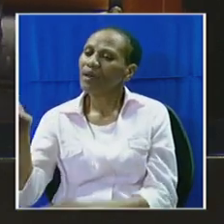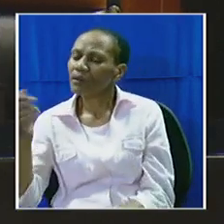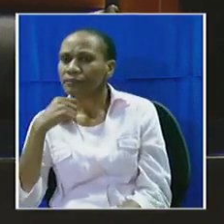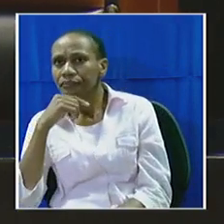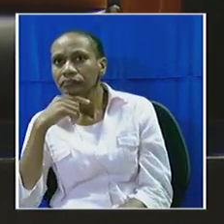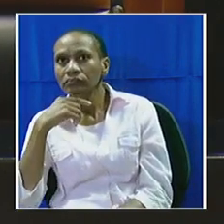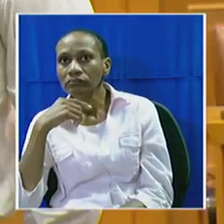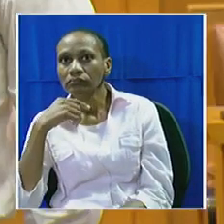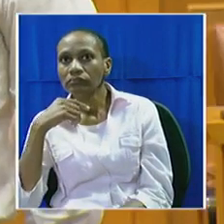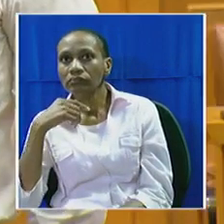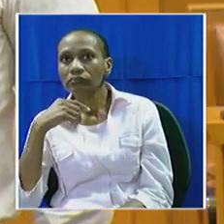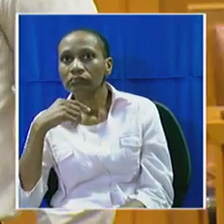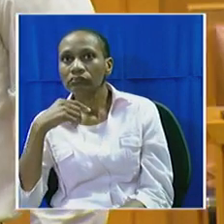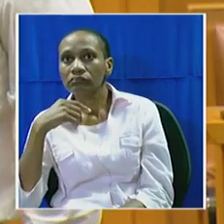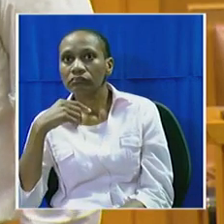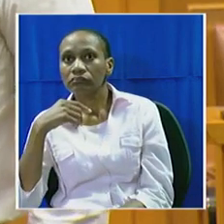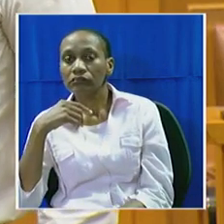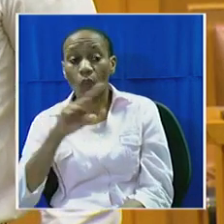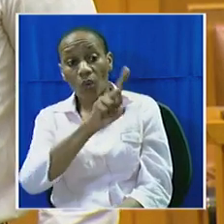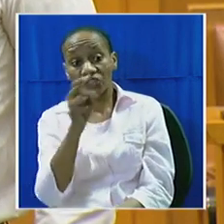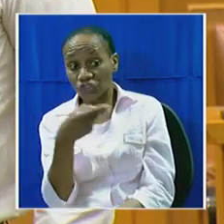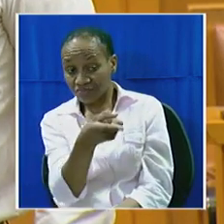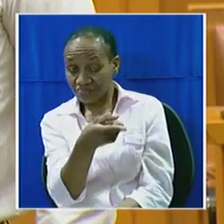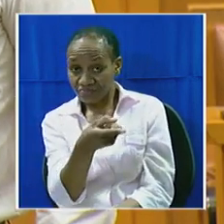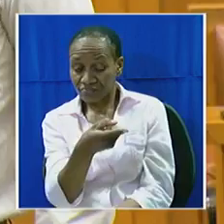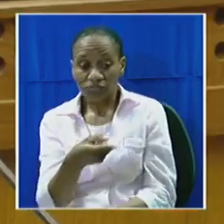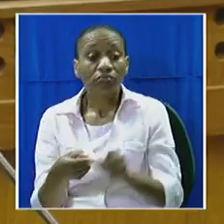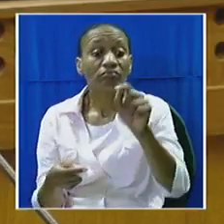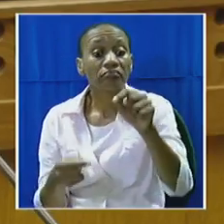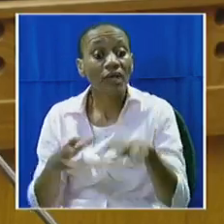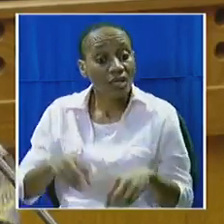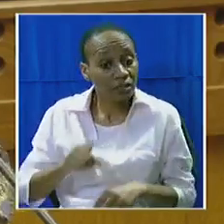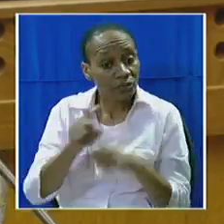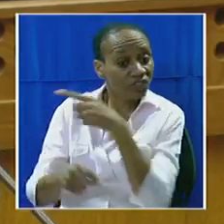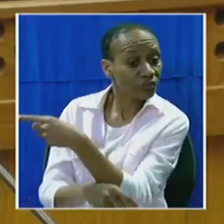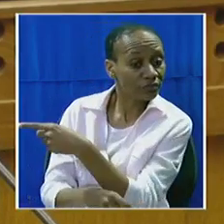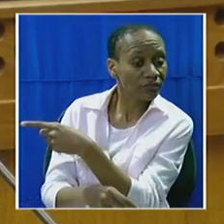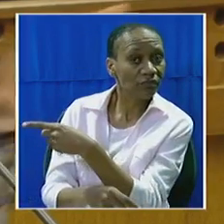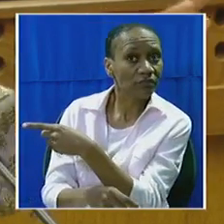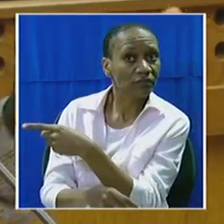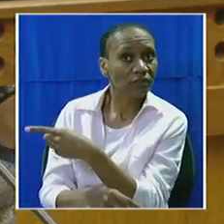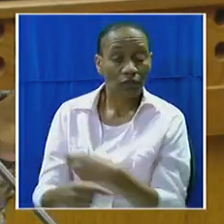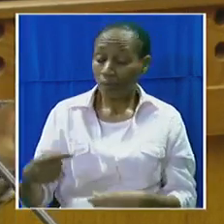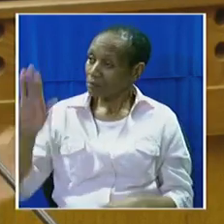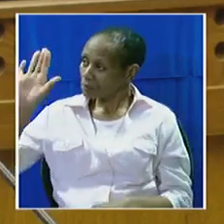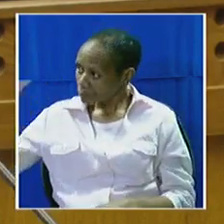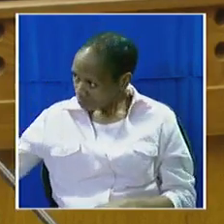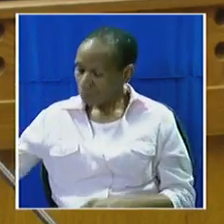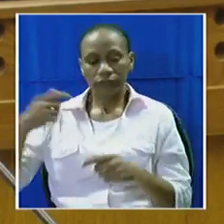take a question? Honourable Member, will you take a question? Chief, okay. He will